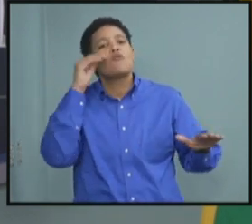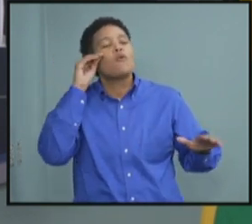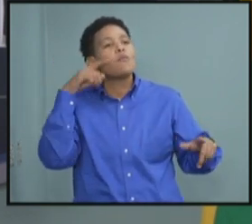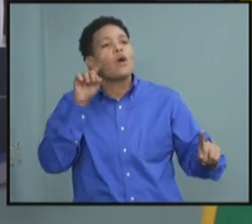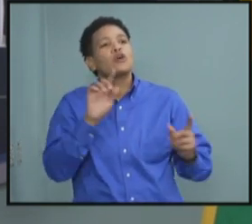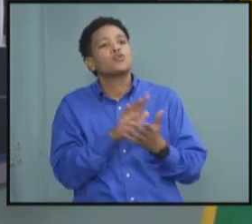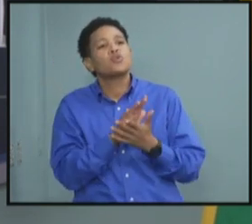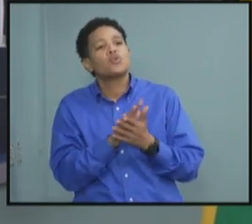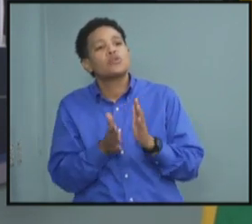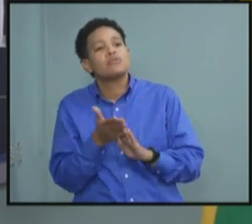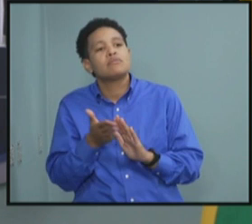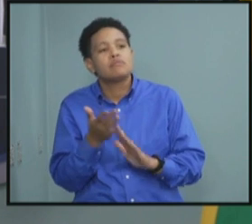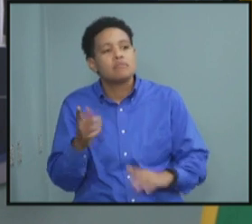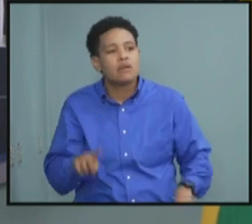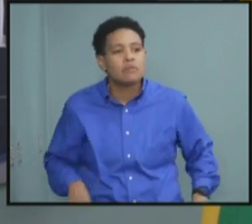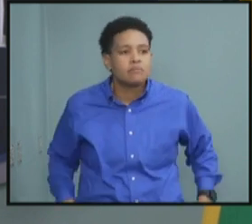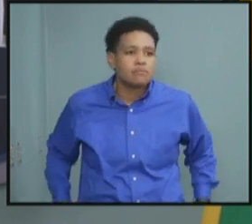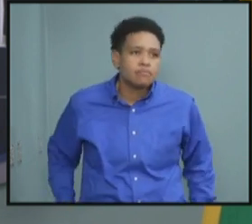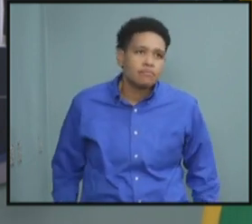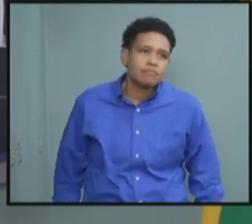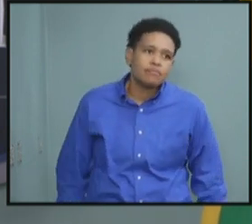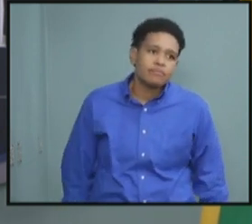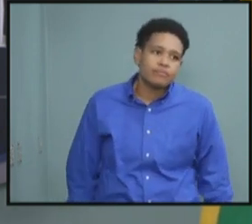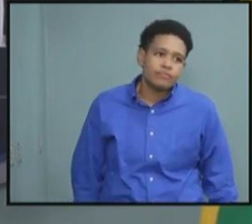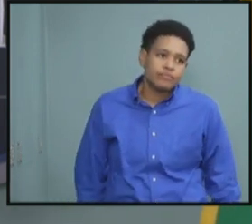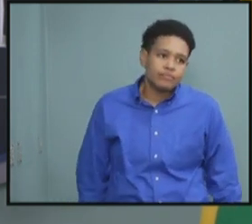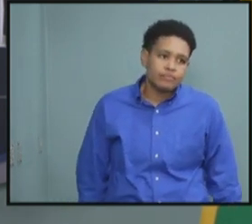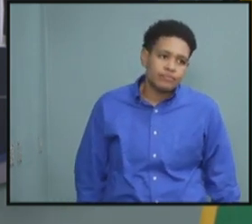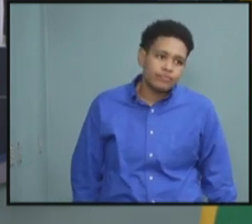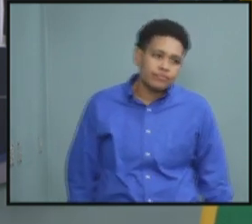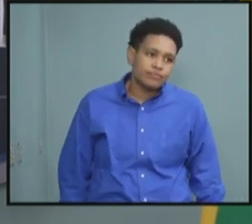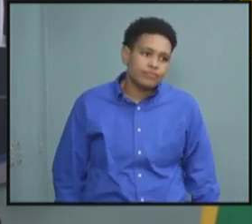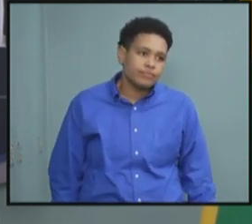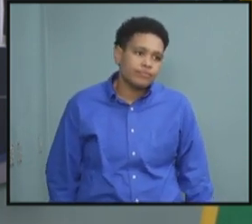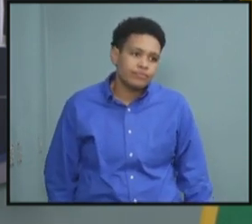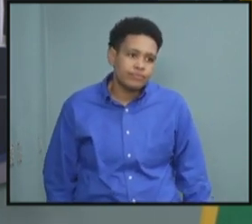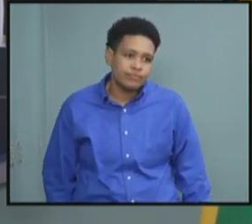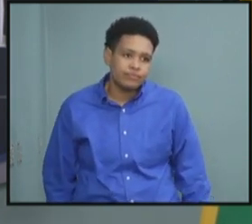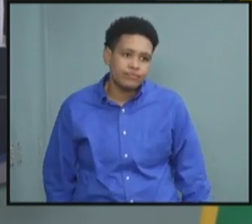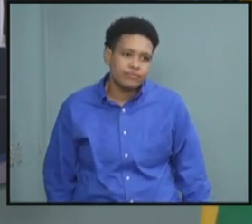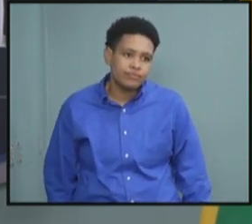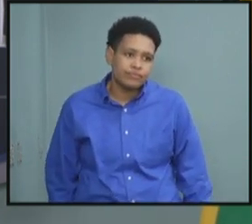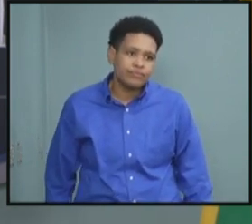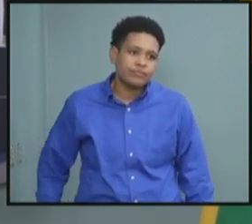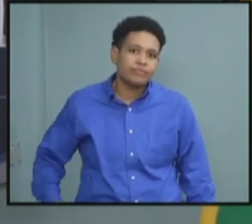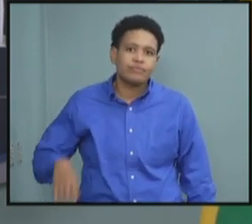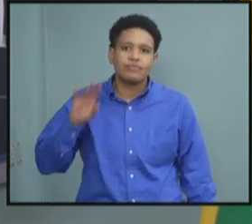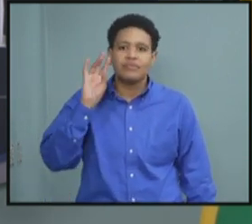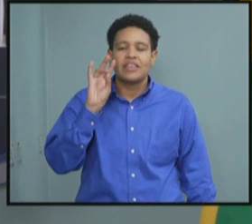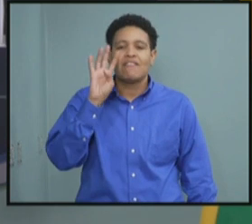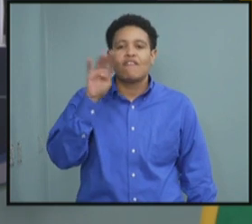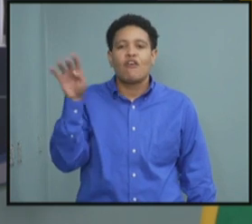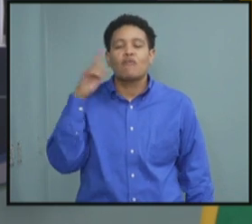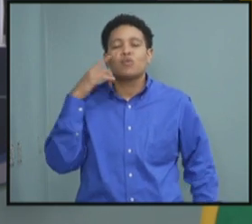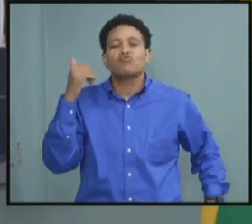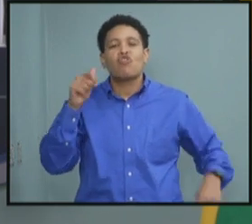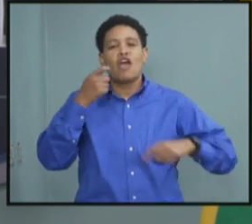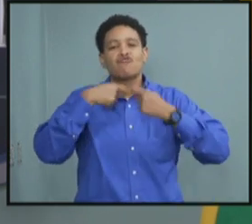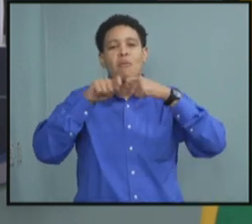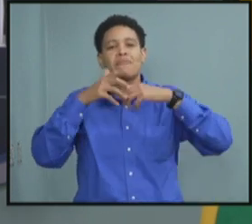school is out. Thank you, Prime Minister. It's 7:44. We're aiming to wrap up by 7:50. Let's go